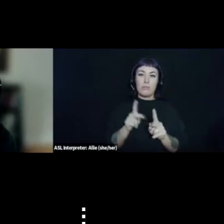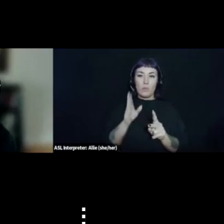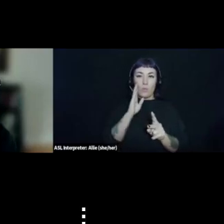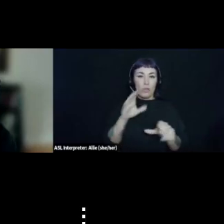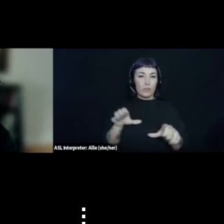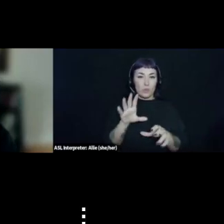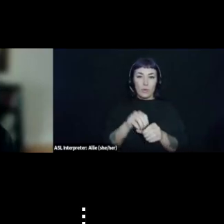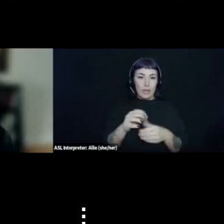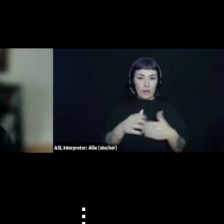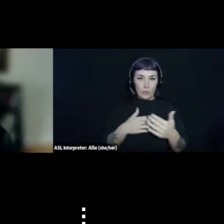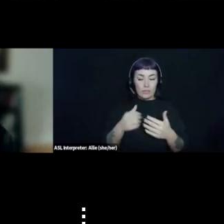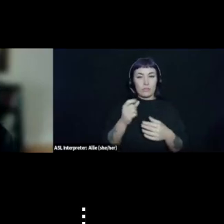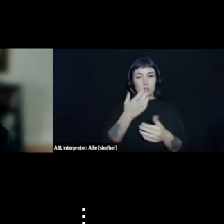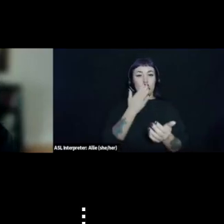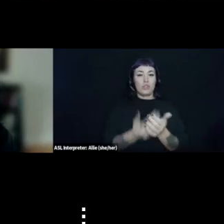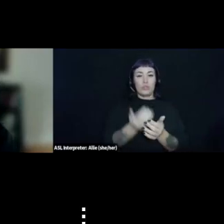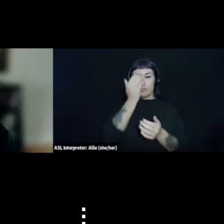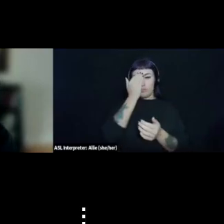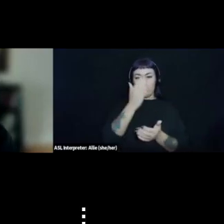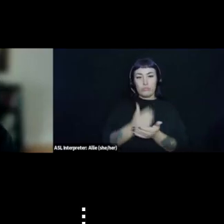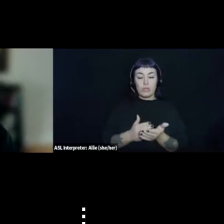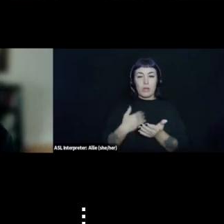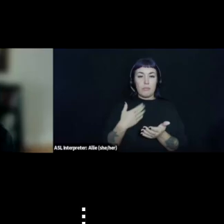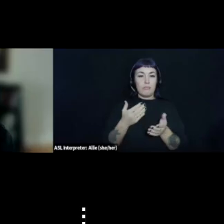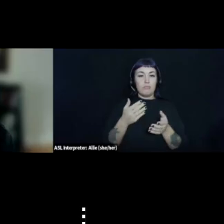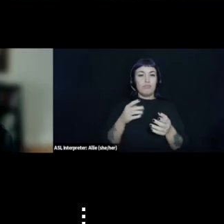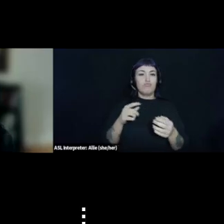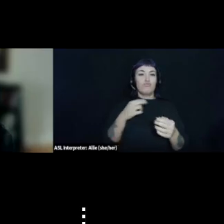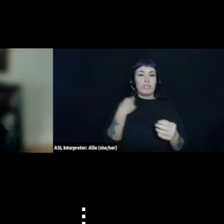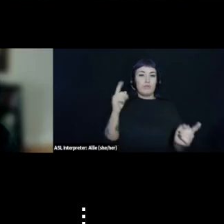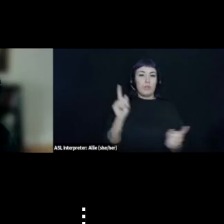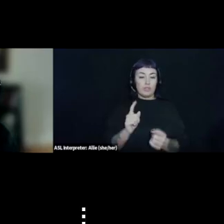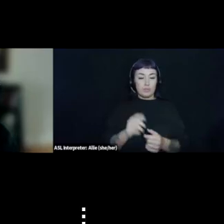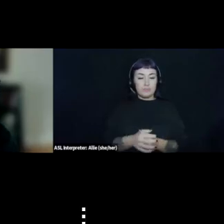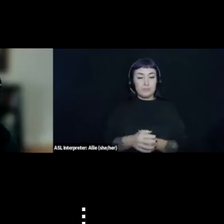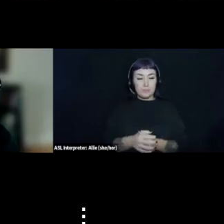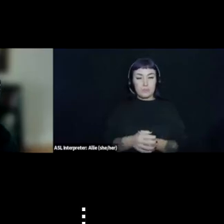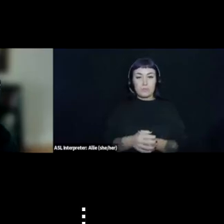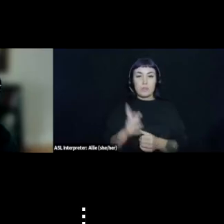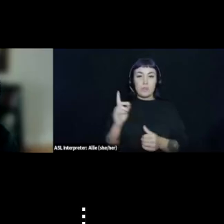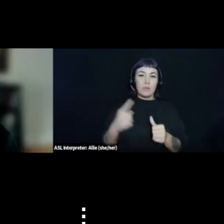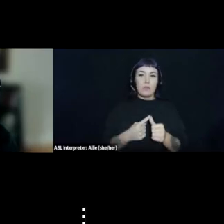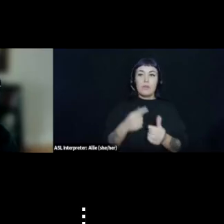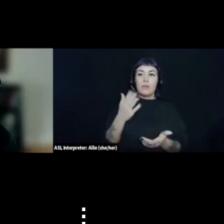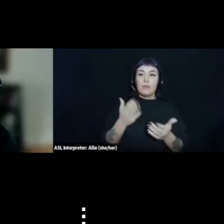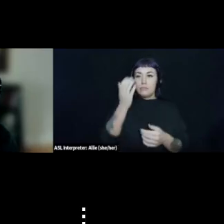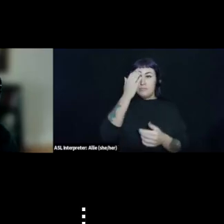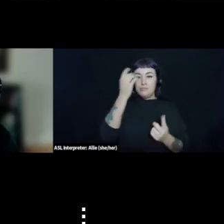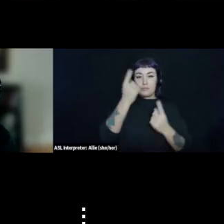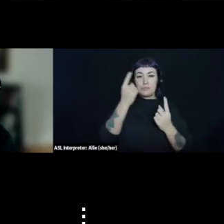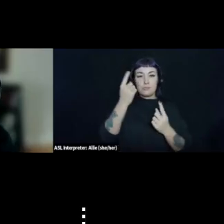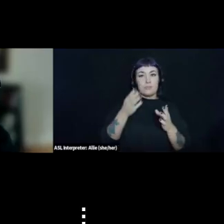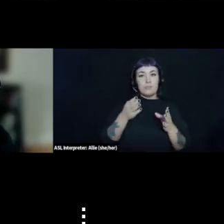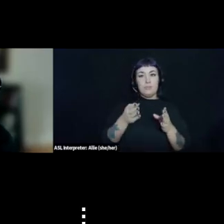to engage in it, and it's good to know some means of risk reduction. So first, you might want to just think of a